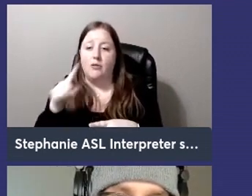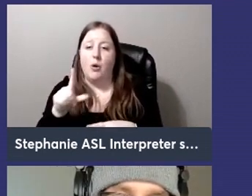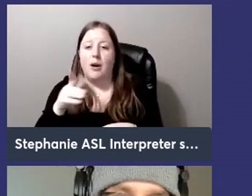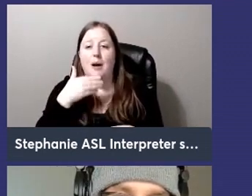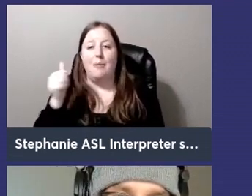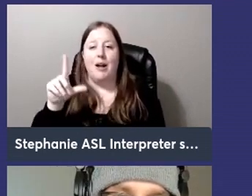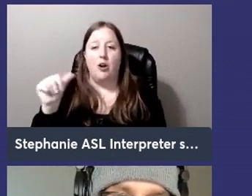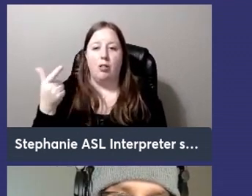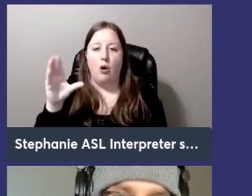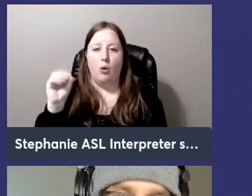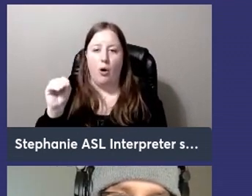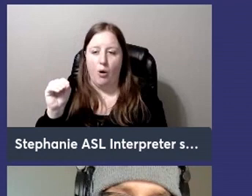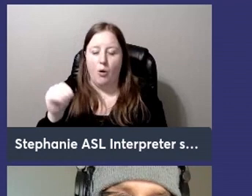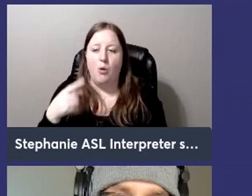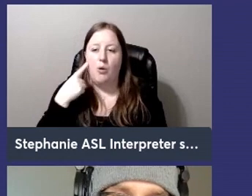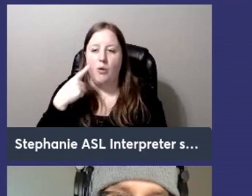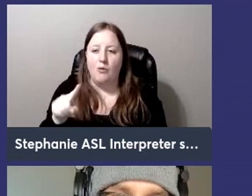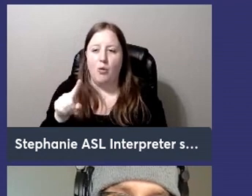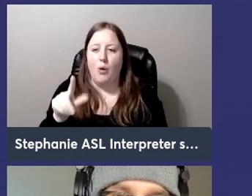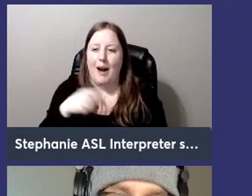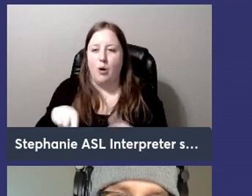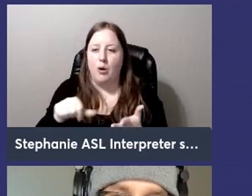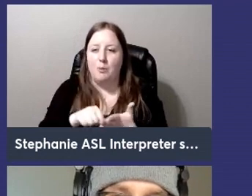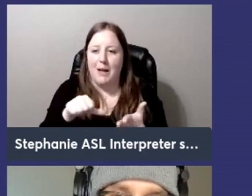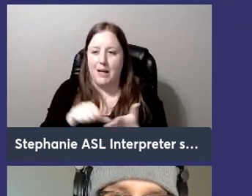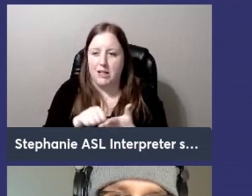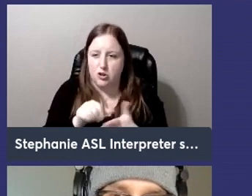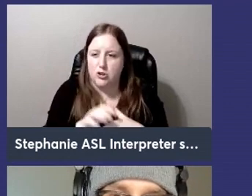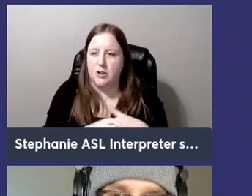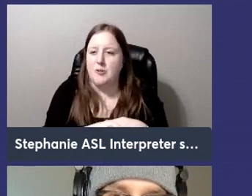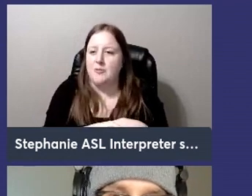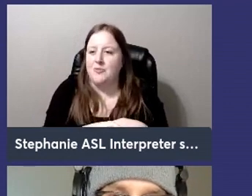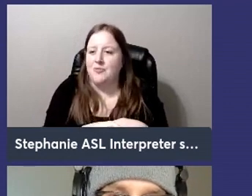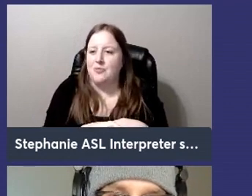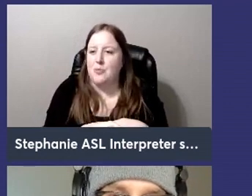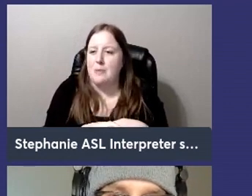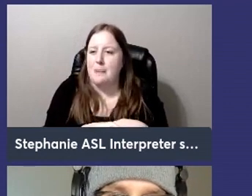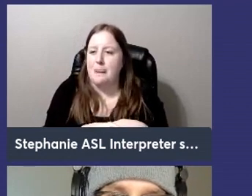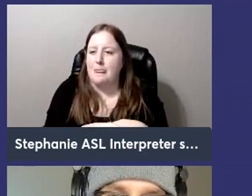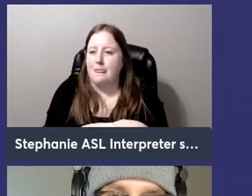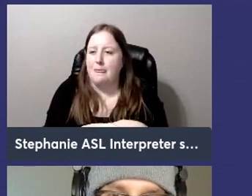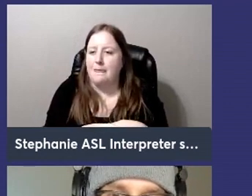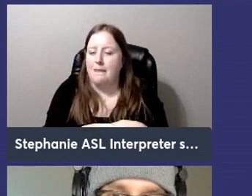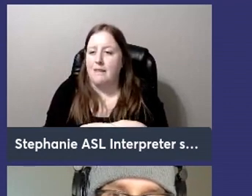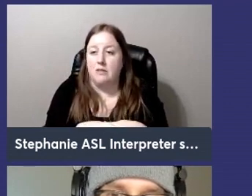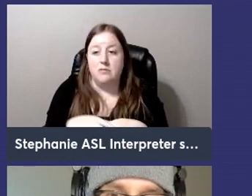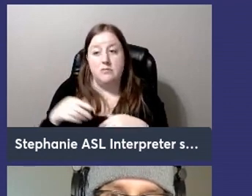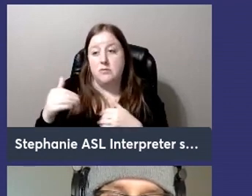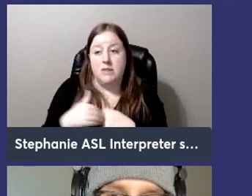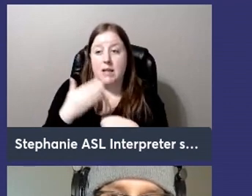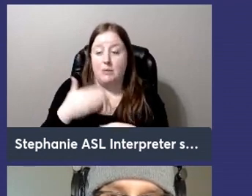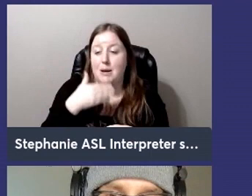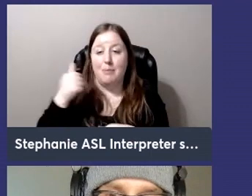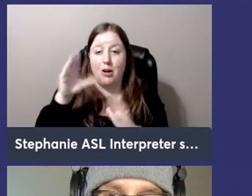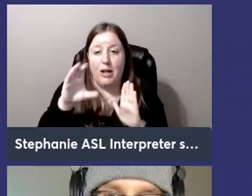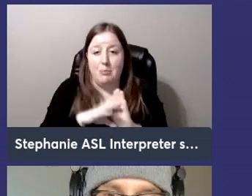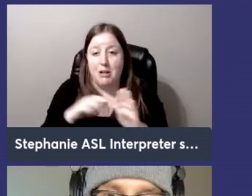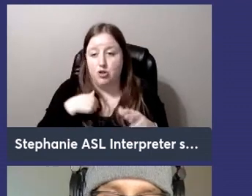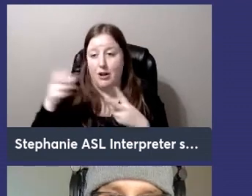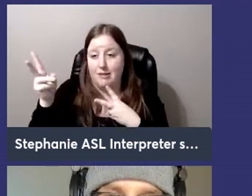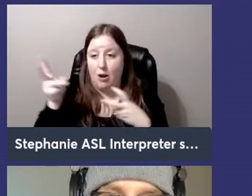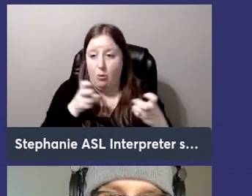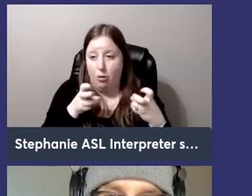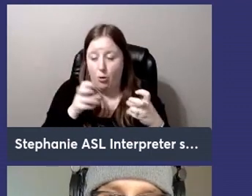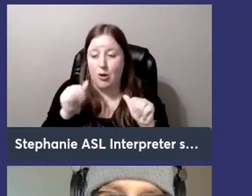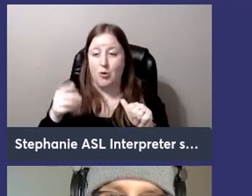for our landing page. So in this demo, she sent me a better image. So I download that. You can